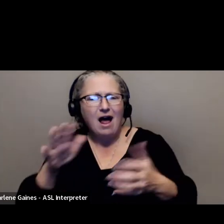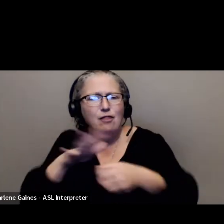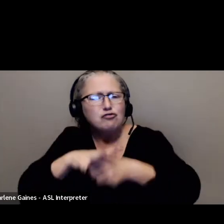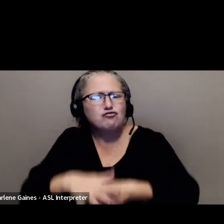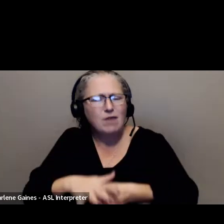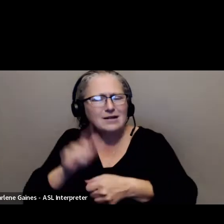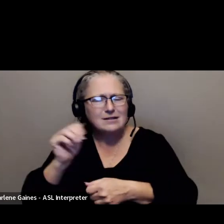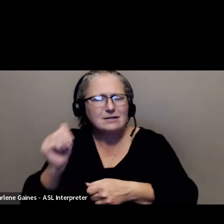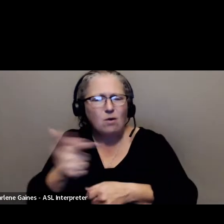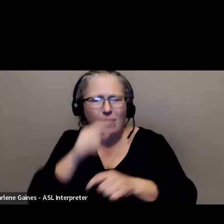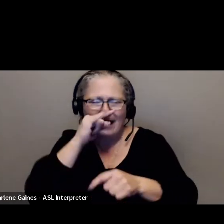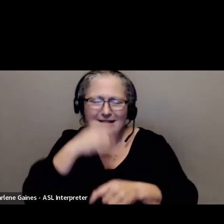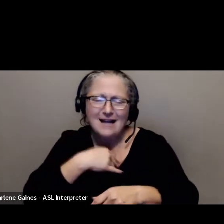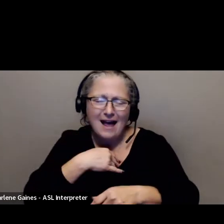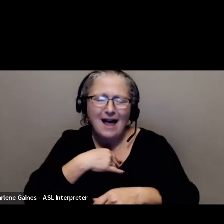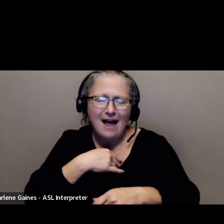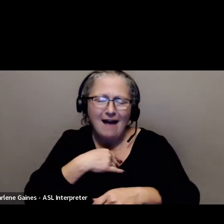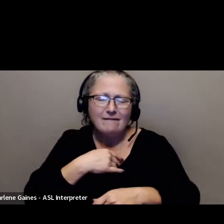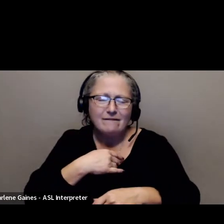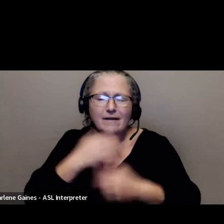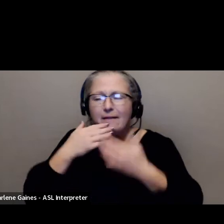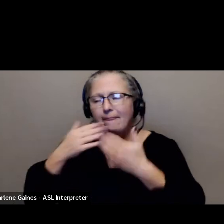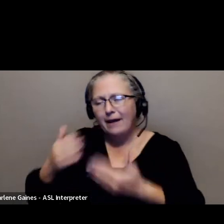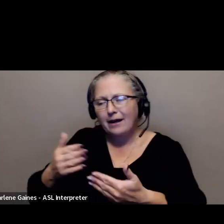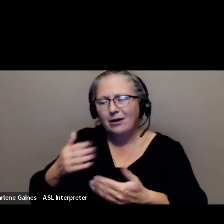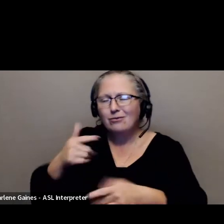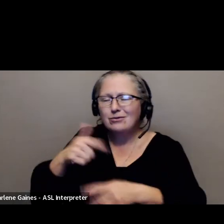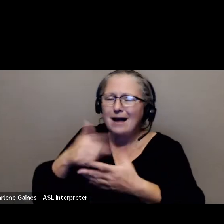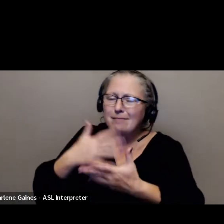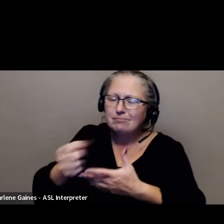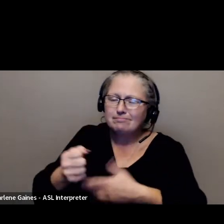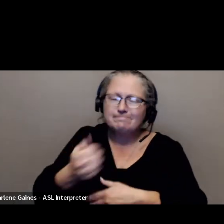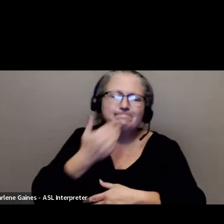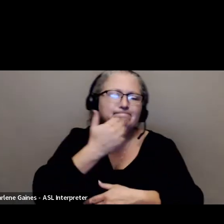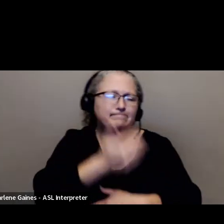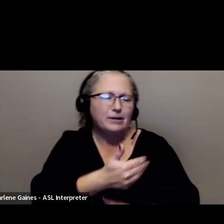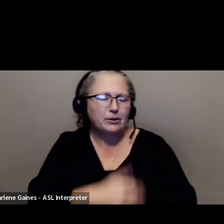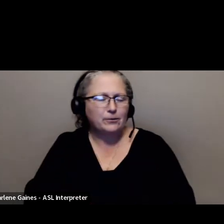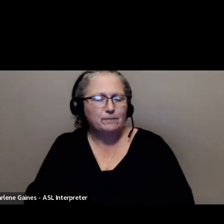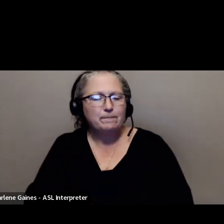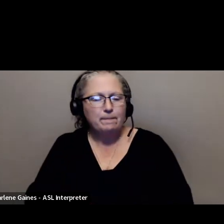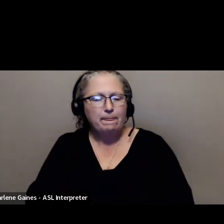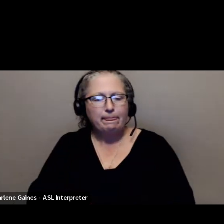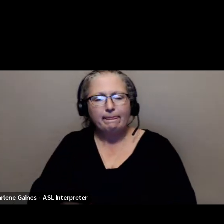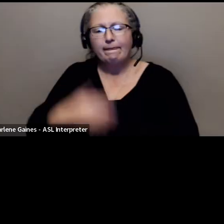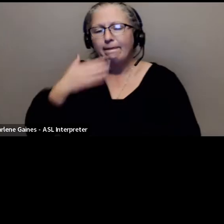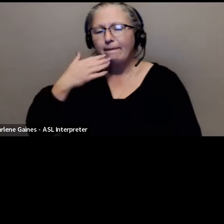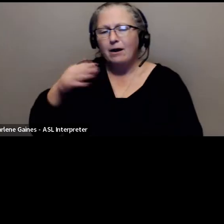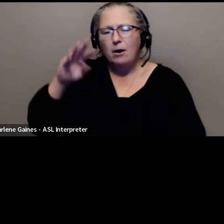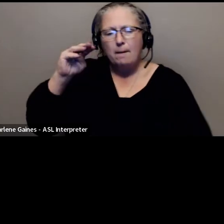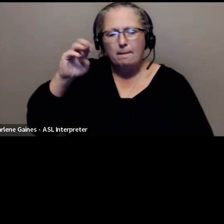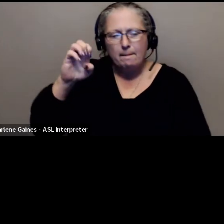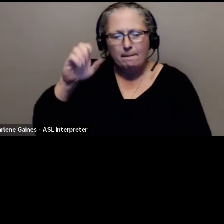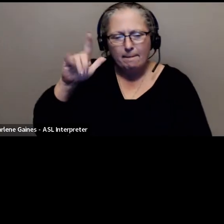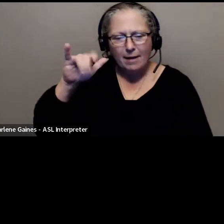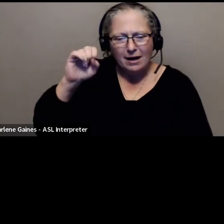have. Thank you. Especially, okay, thank you. Your time's up. Thank you. Melissa Poblet.